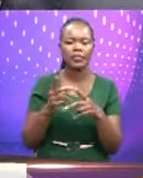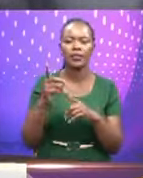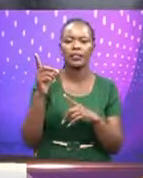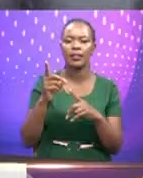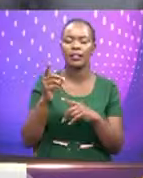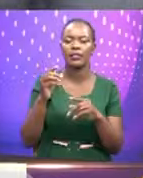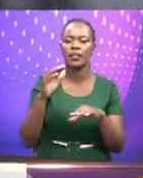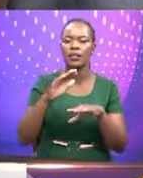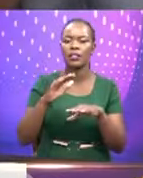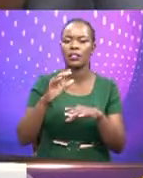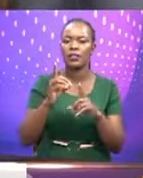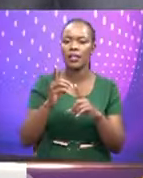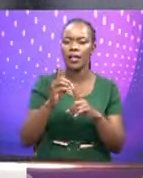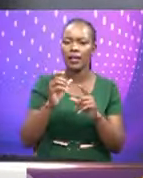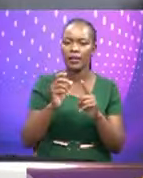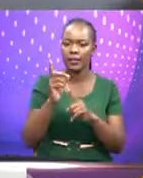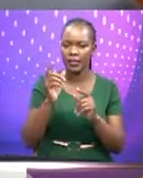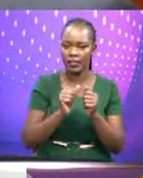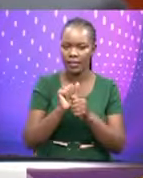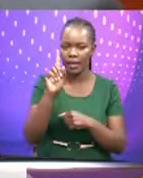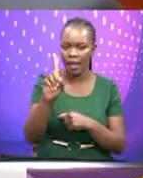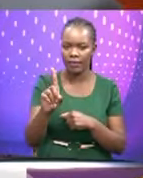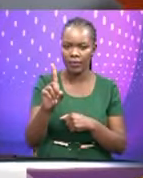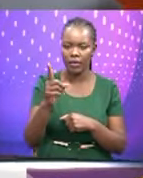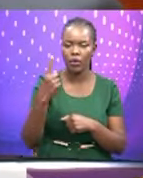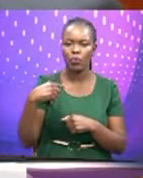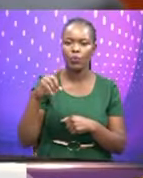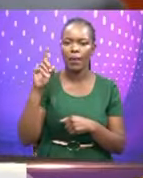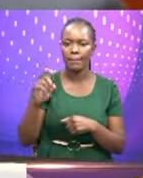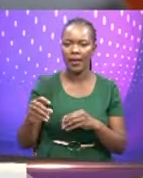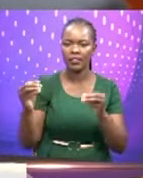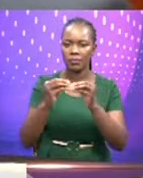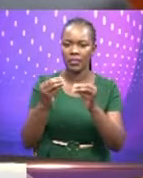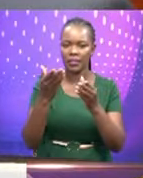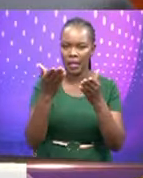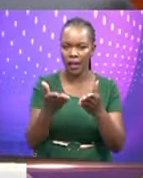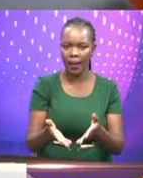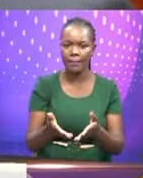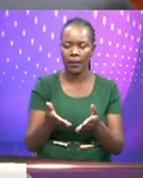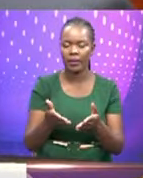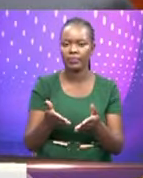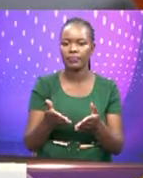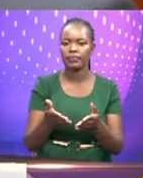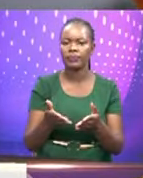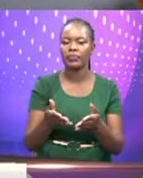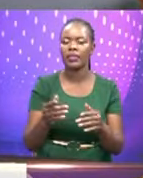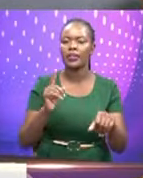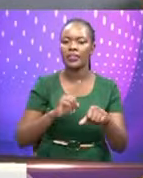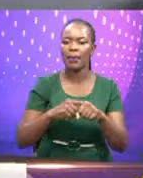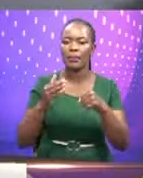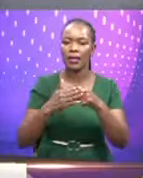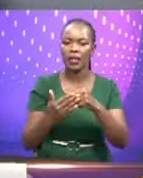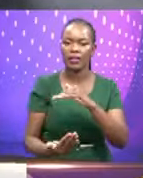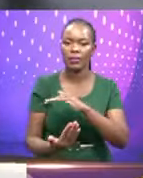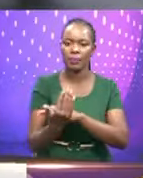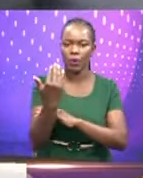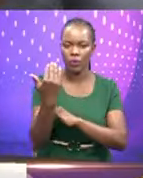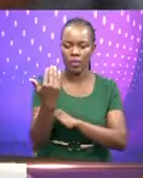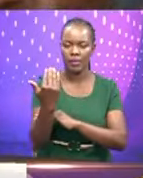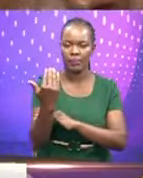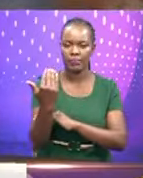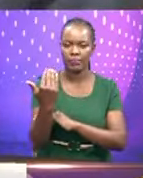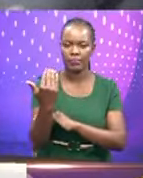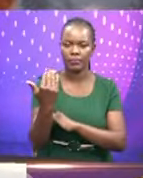is on 11th. We meet him on 11th in this chamber at 9 a.m. in the morning.